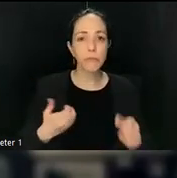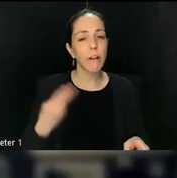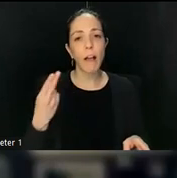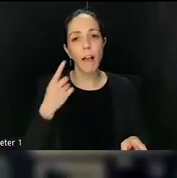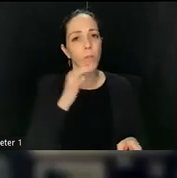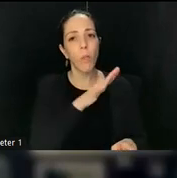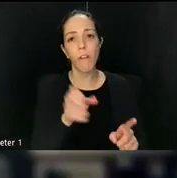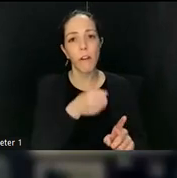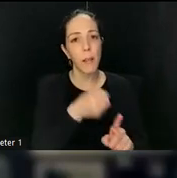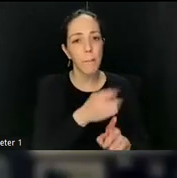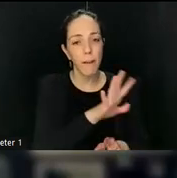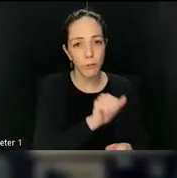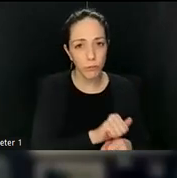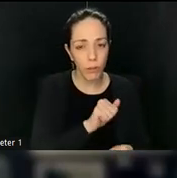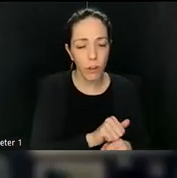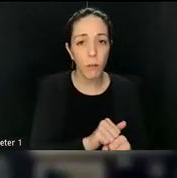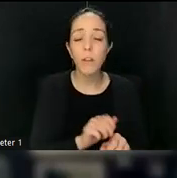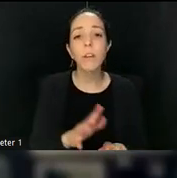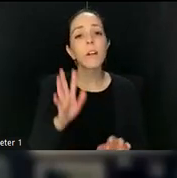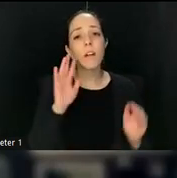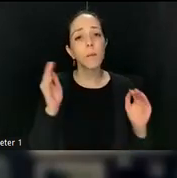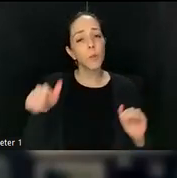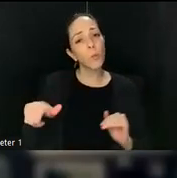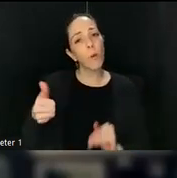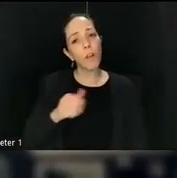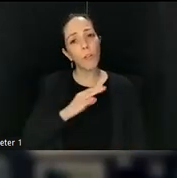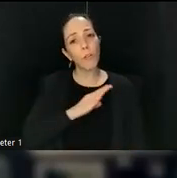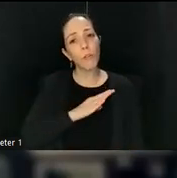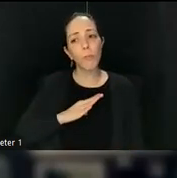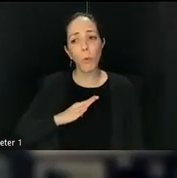with the other current boards that are serving